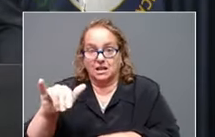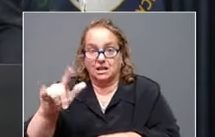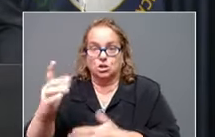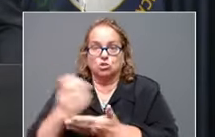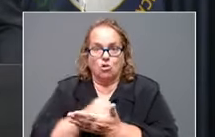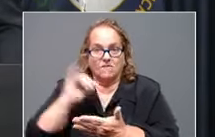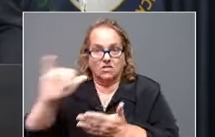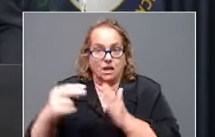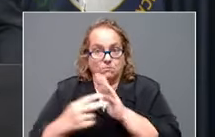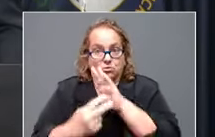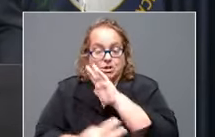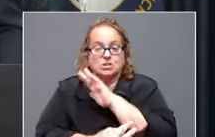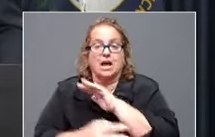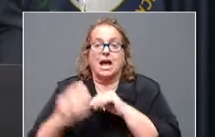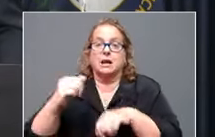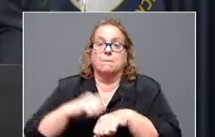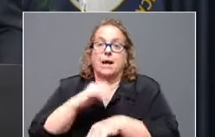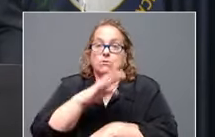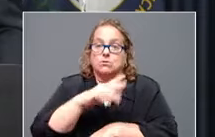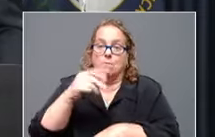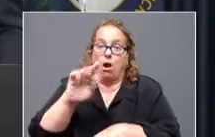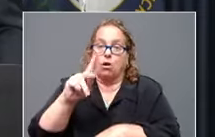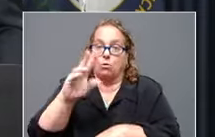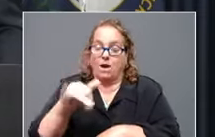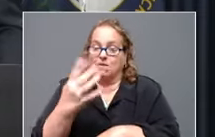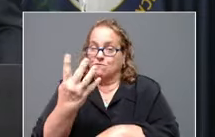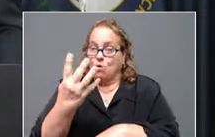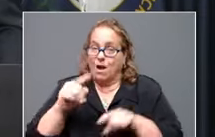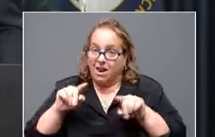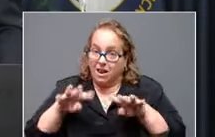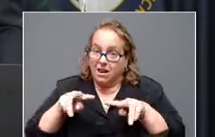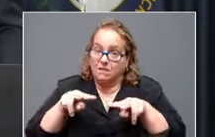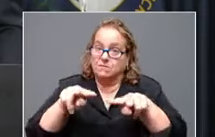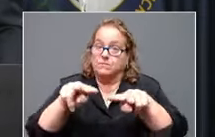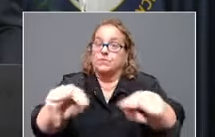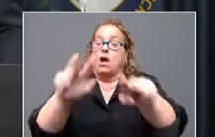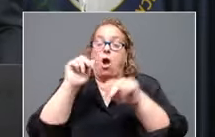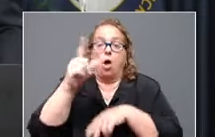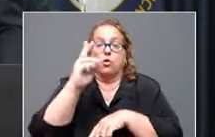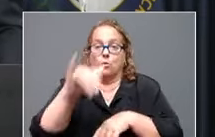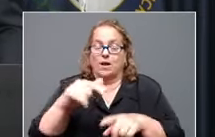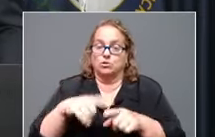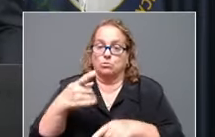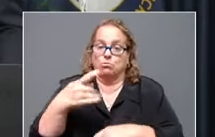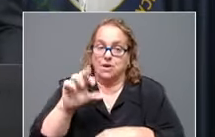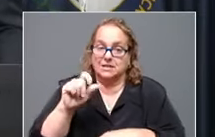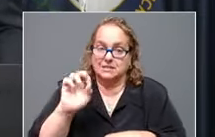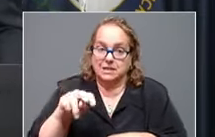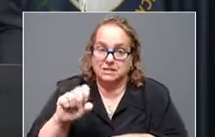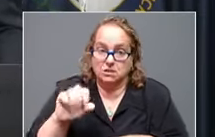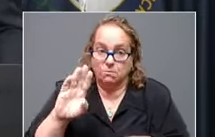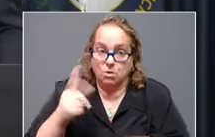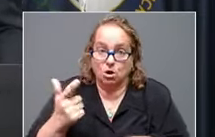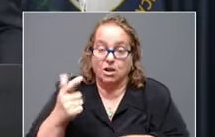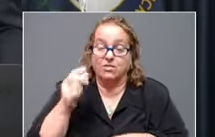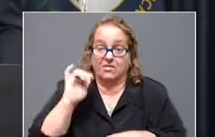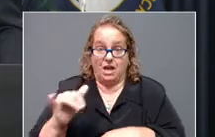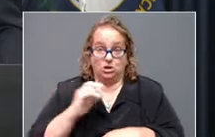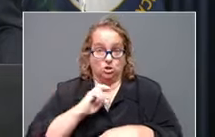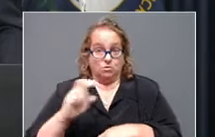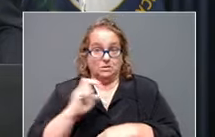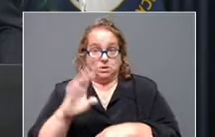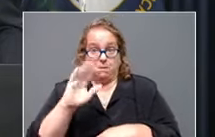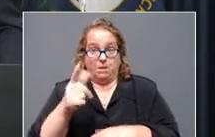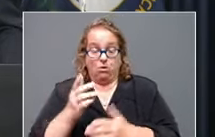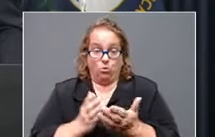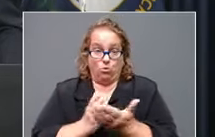that Mountain Parkway 4 lanes all the way to Prestonsburg, just like we committed to doing it. This transportation bill goes through. It's not just